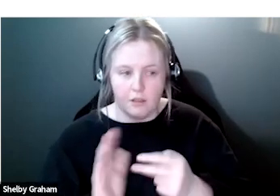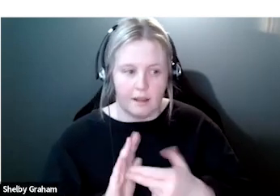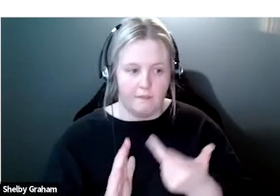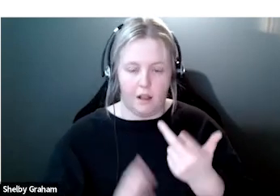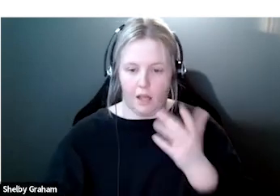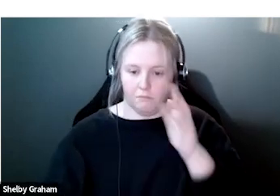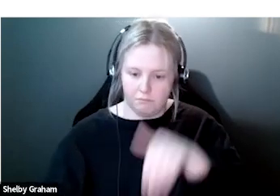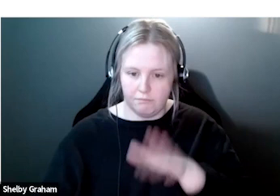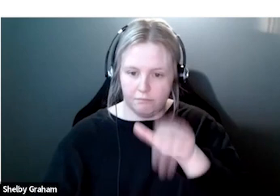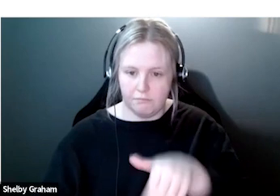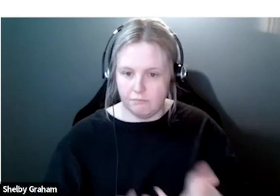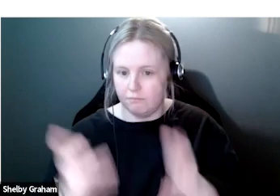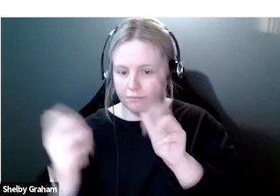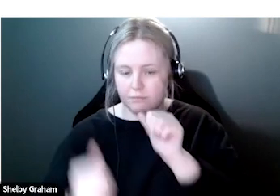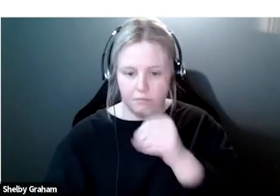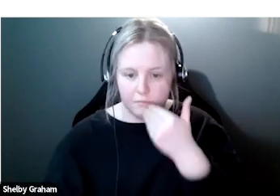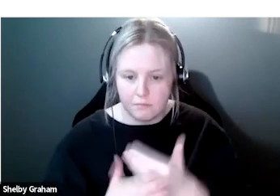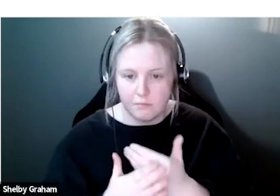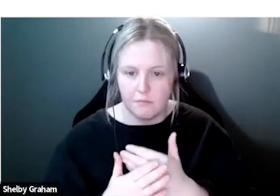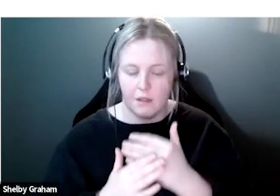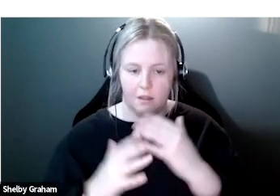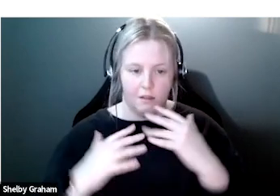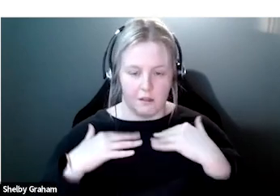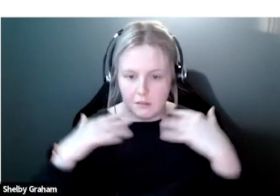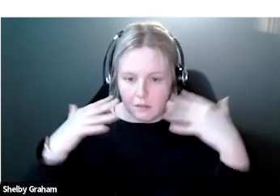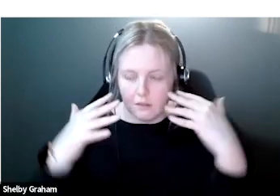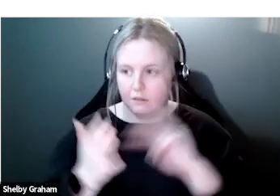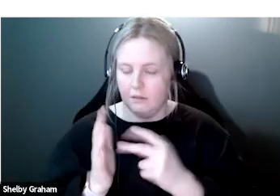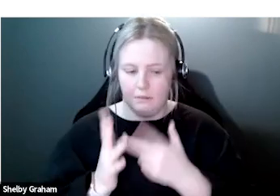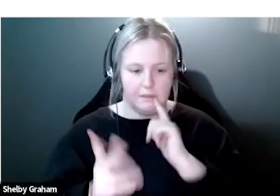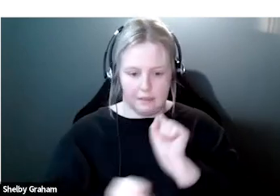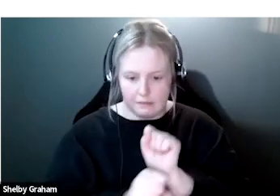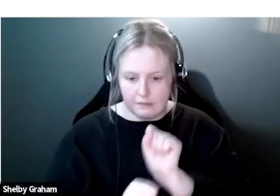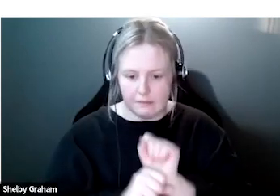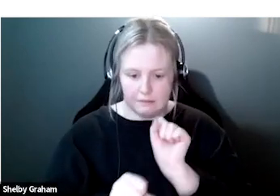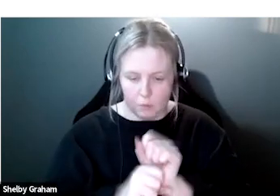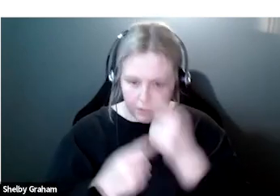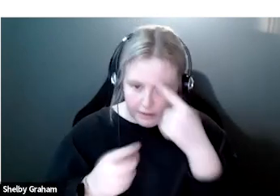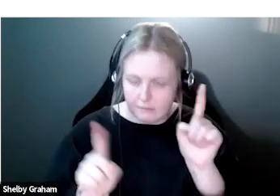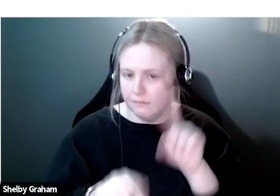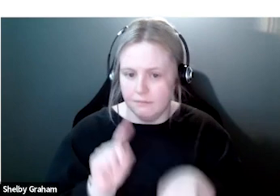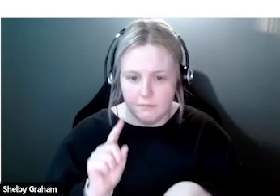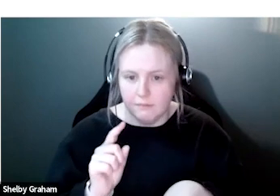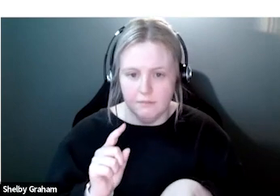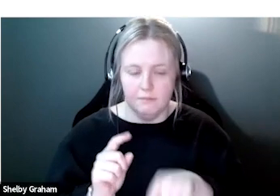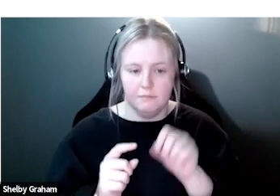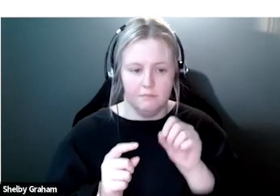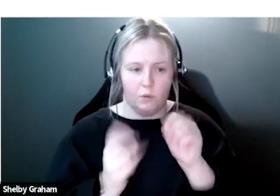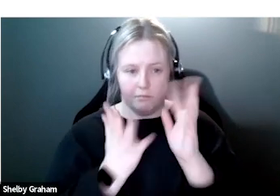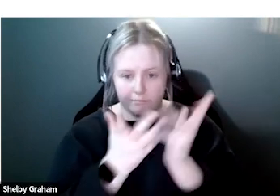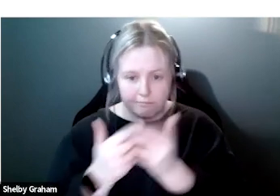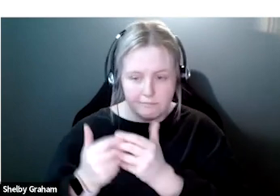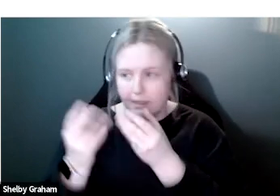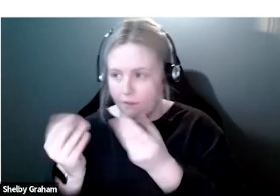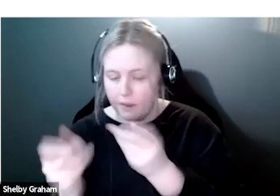then once your brain's on fire, you're not able to process the same way. You cannot sequence, you cannot synthesize data, right?